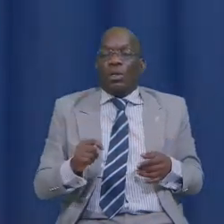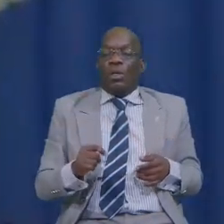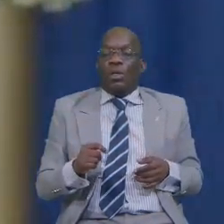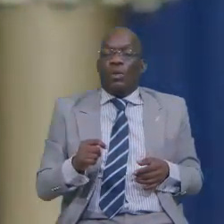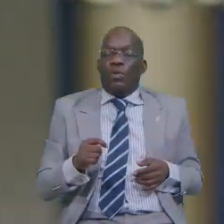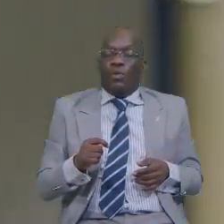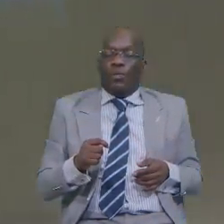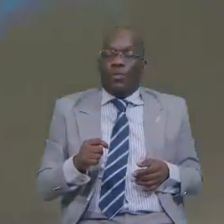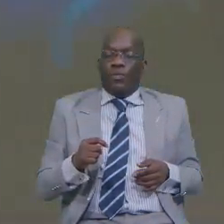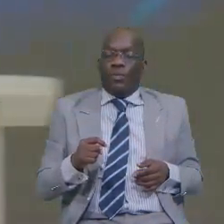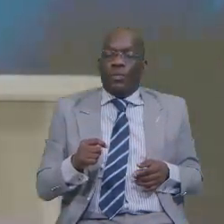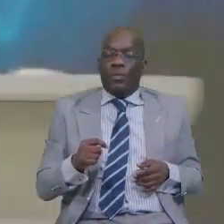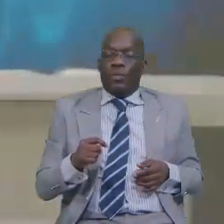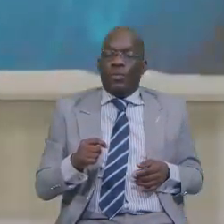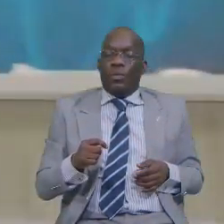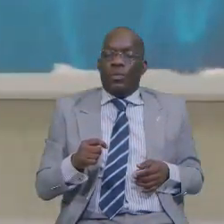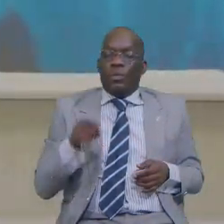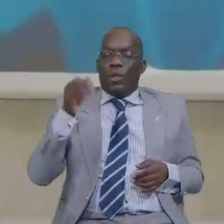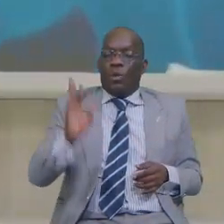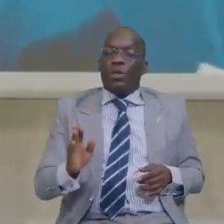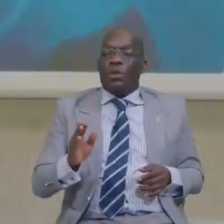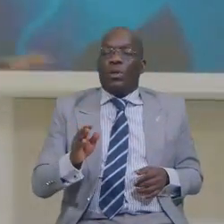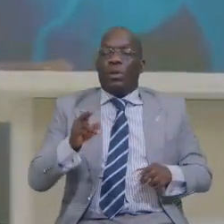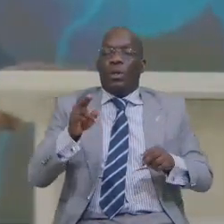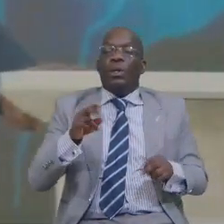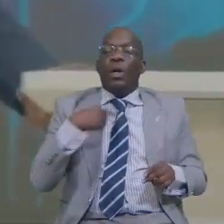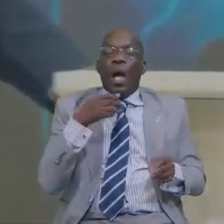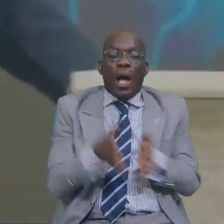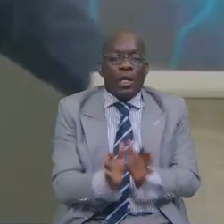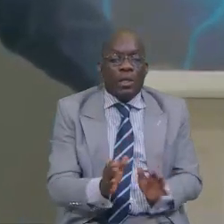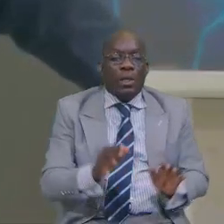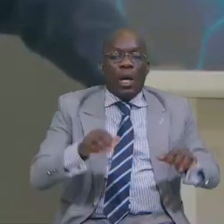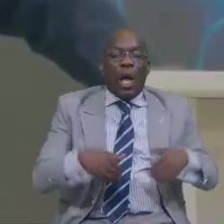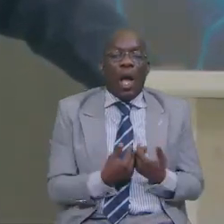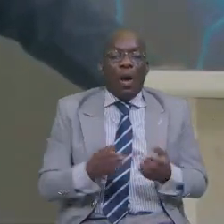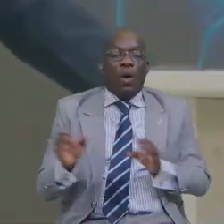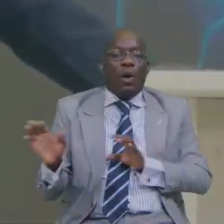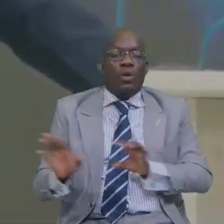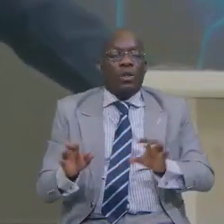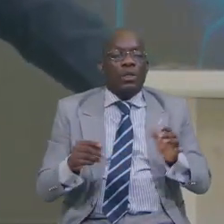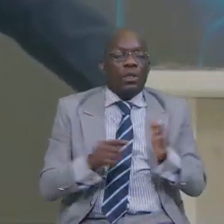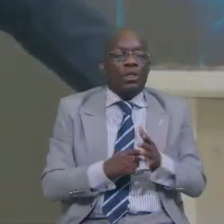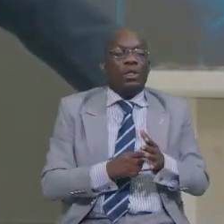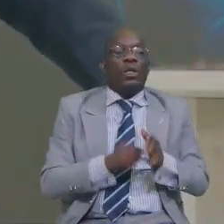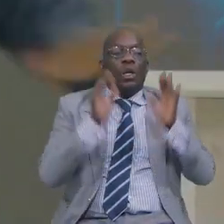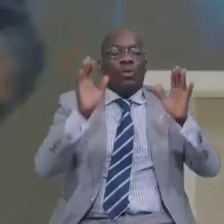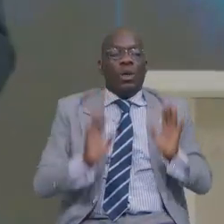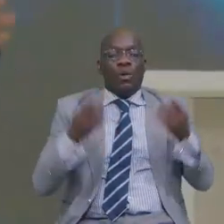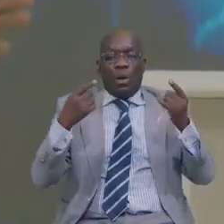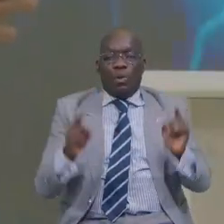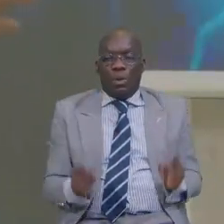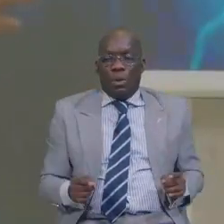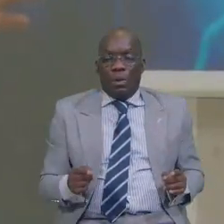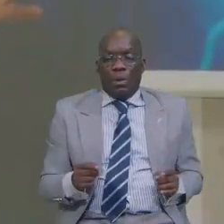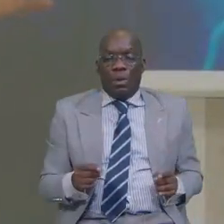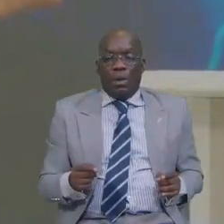and said, all these manifestations, how do they happen? So I